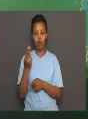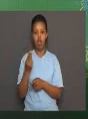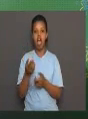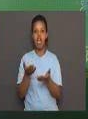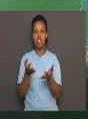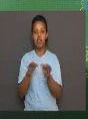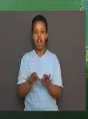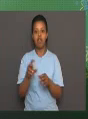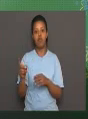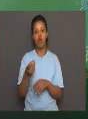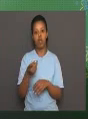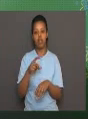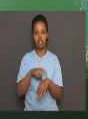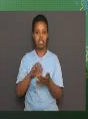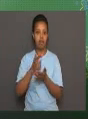required.